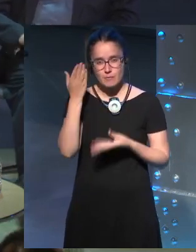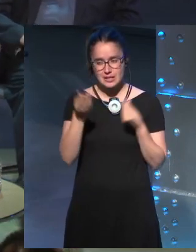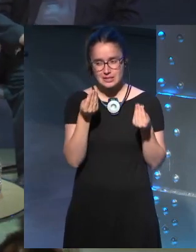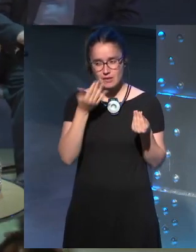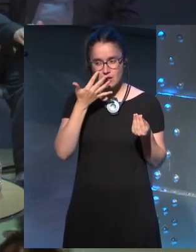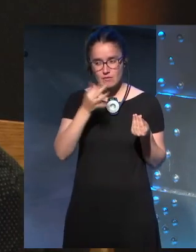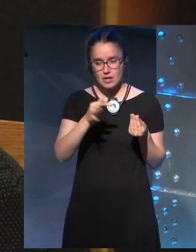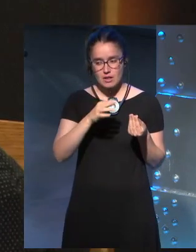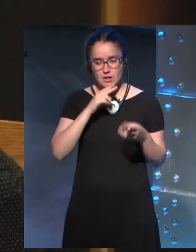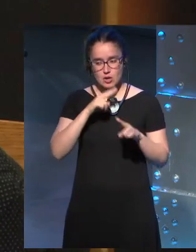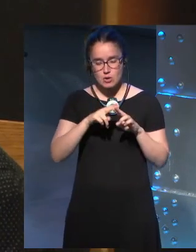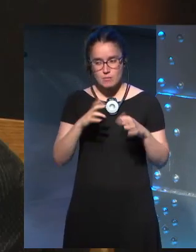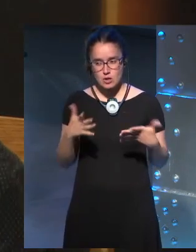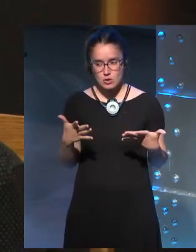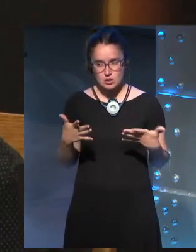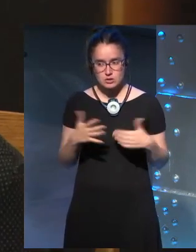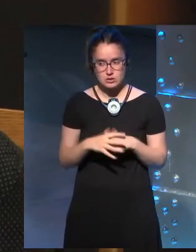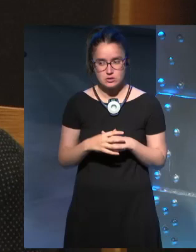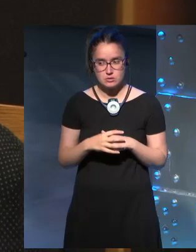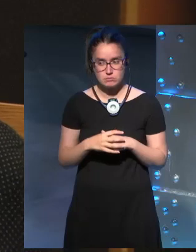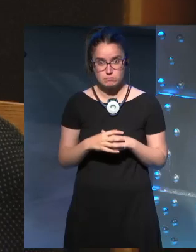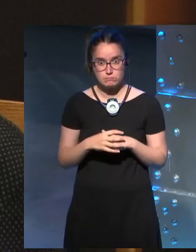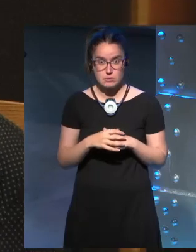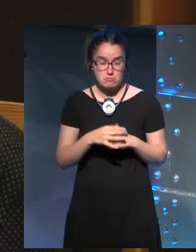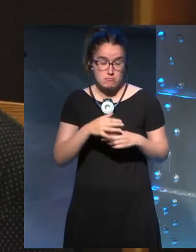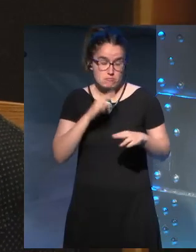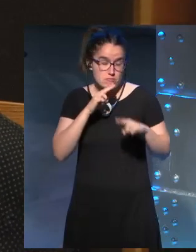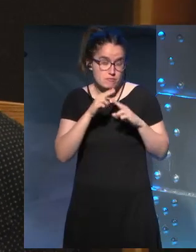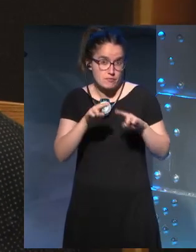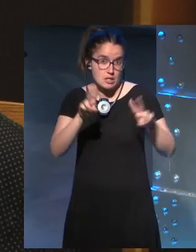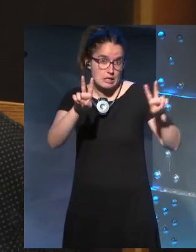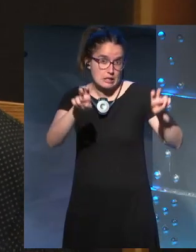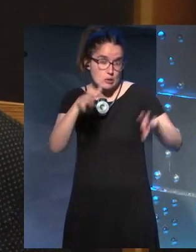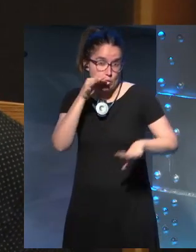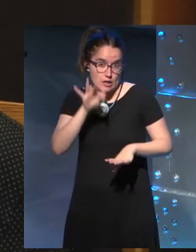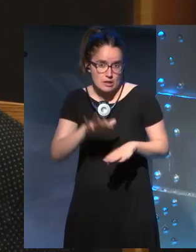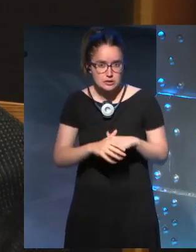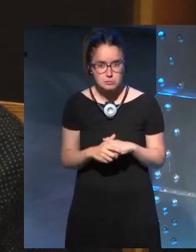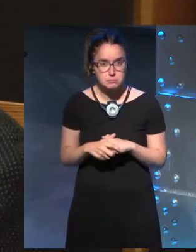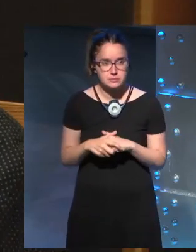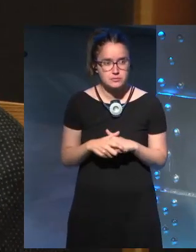book, I thought that the book should be called Le Son de Bruit. And